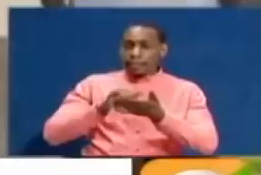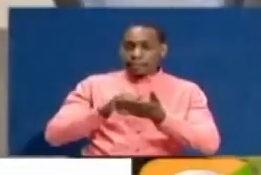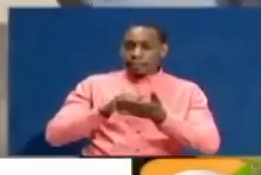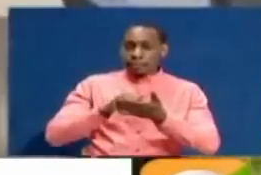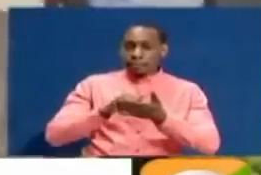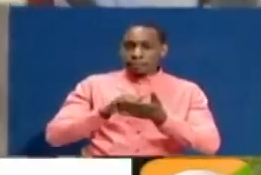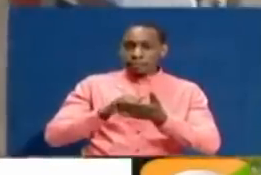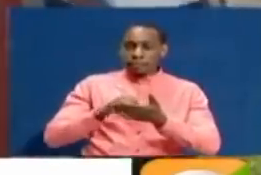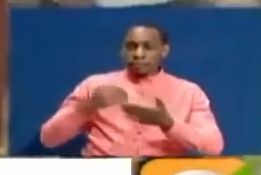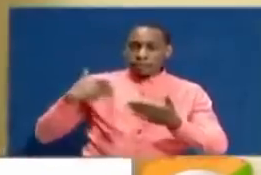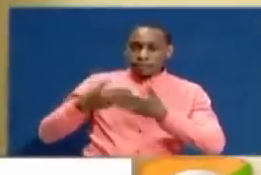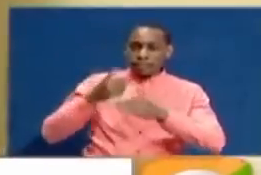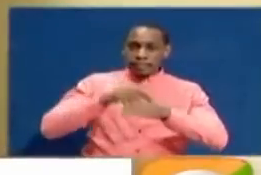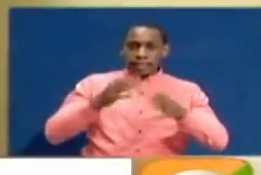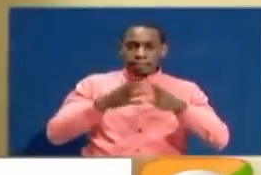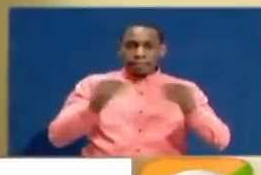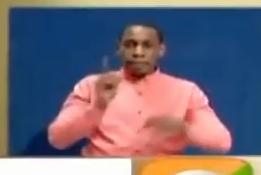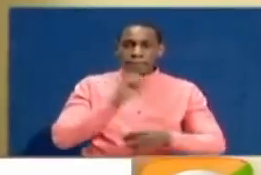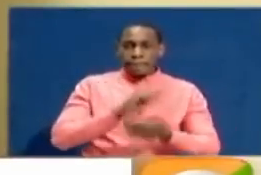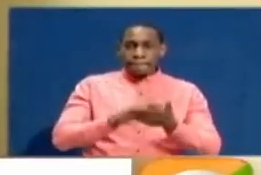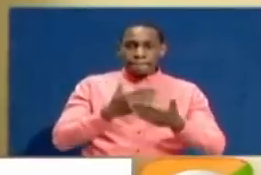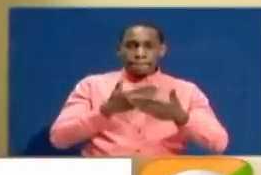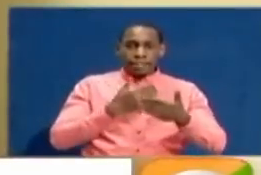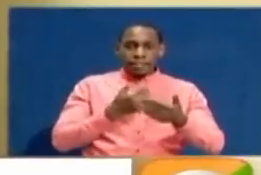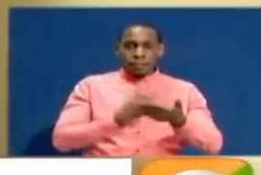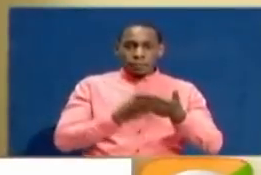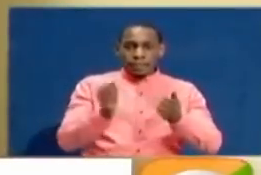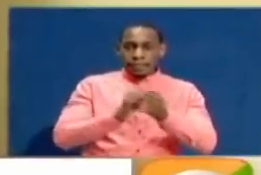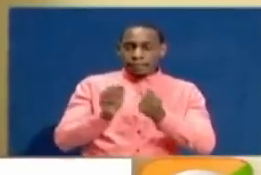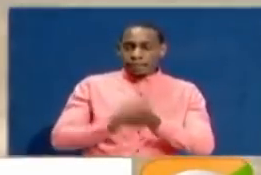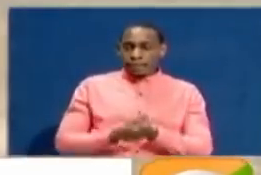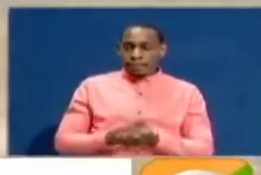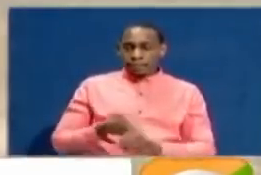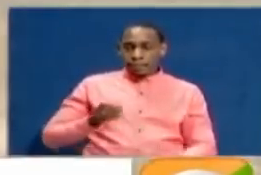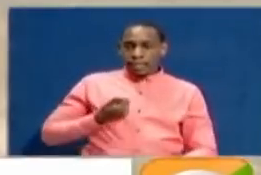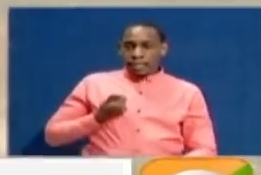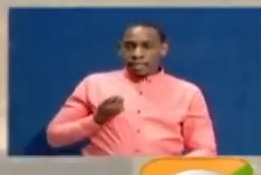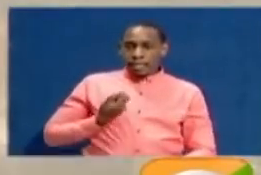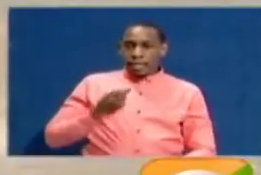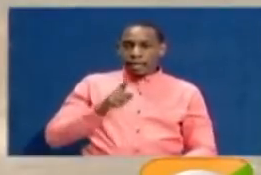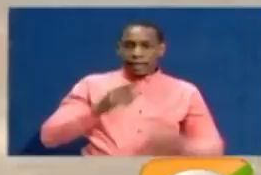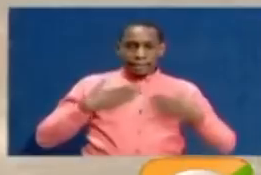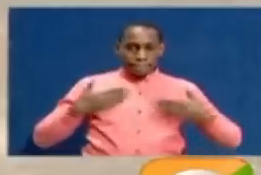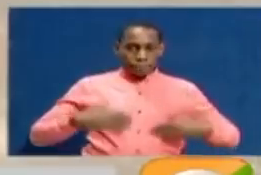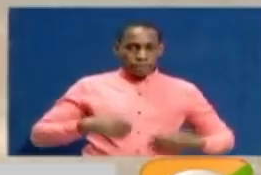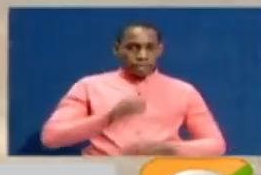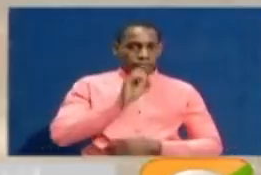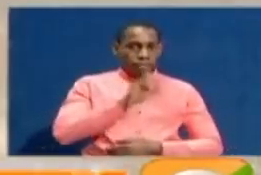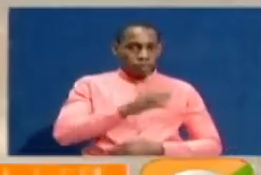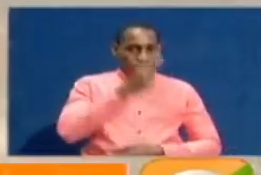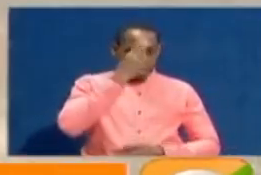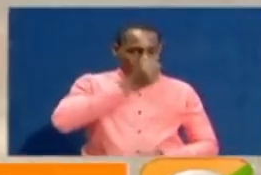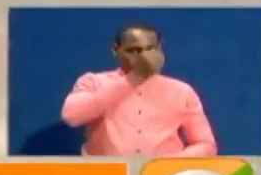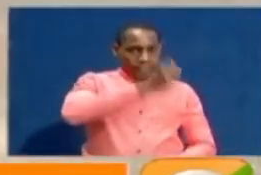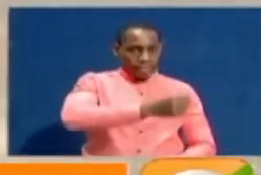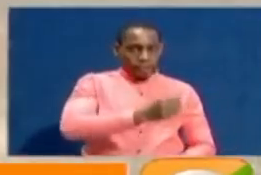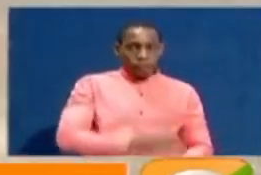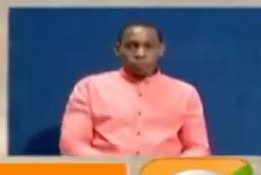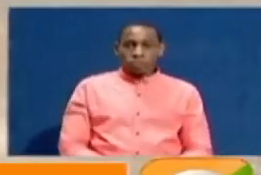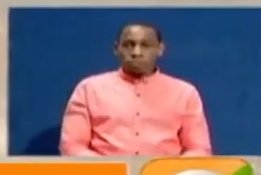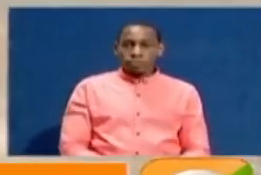been fomenting since her disappearance last week Friday. Her body was dumped at Kajiado,